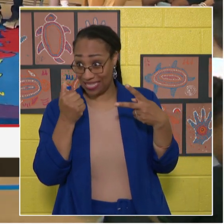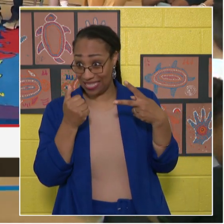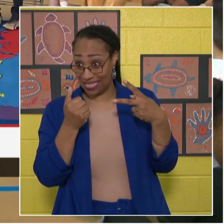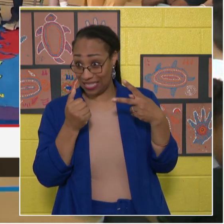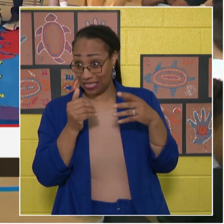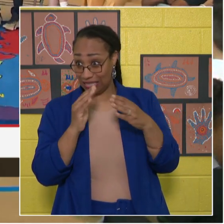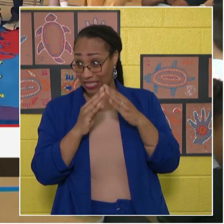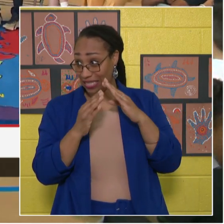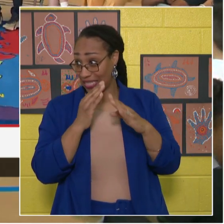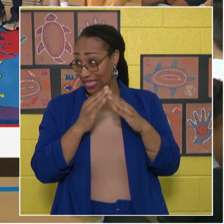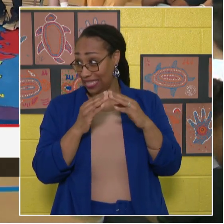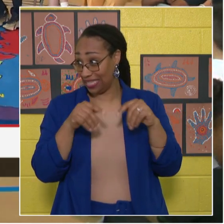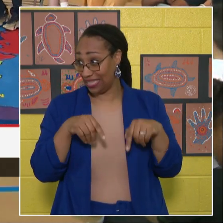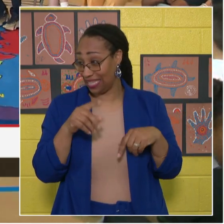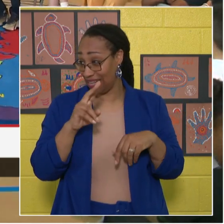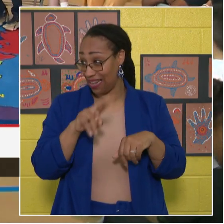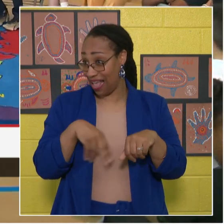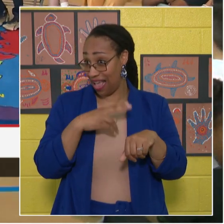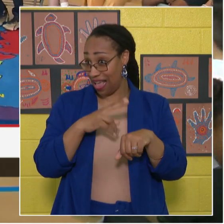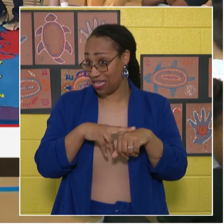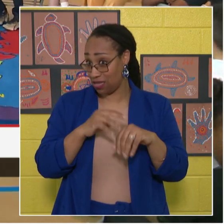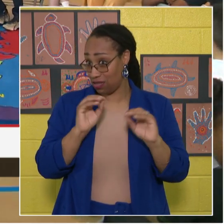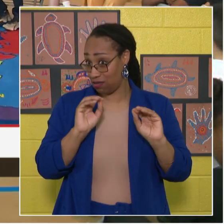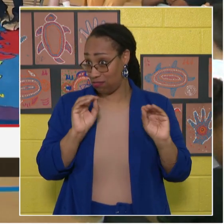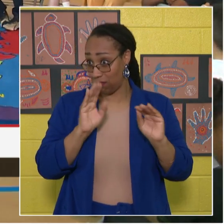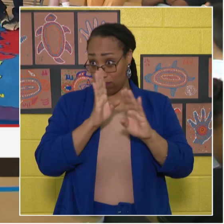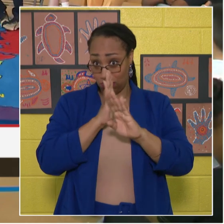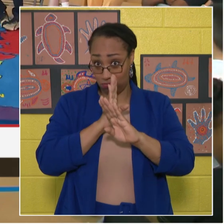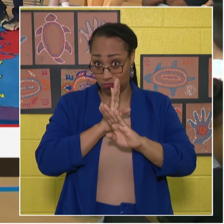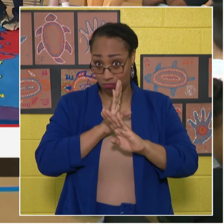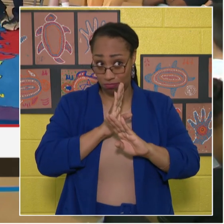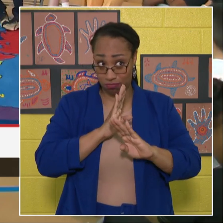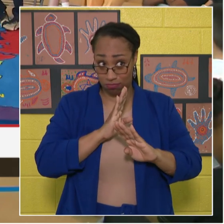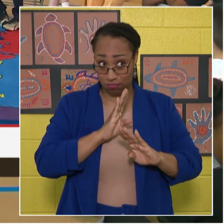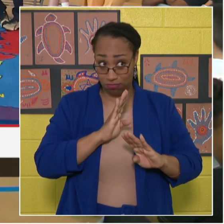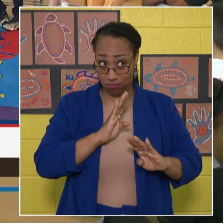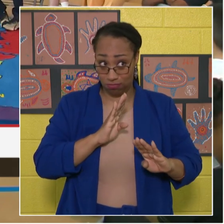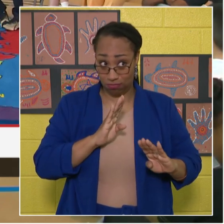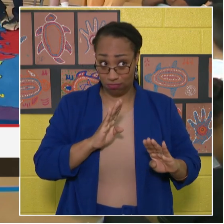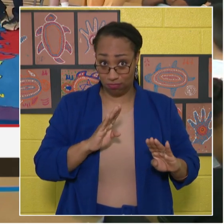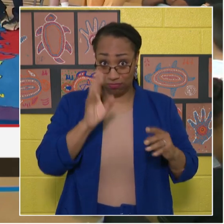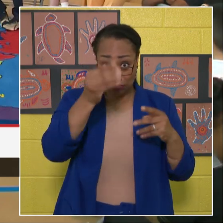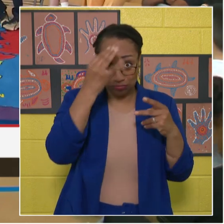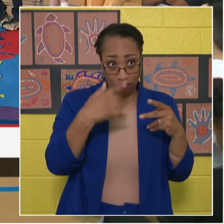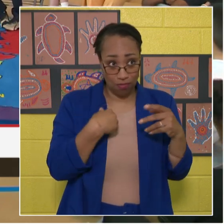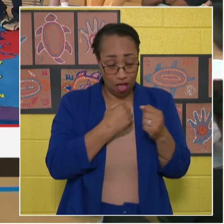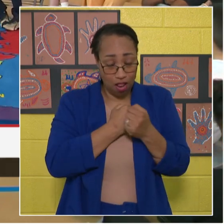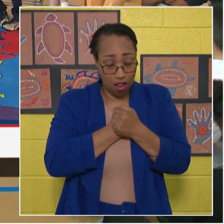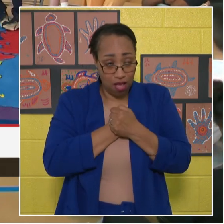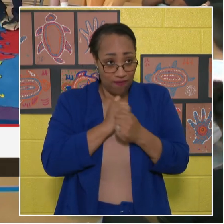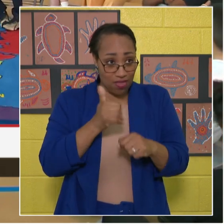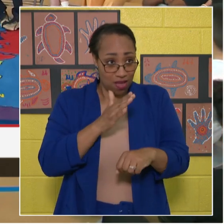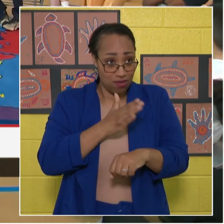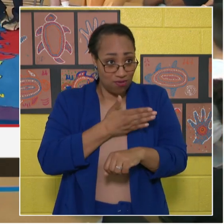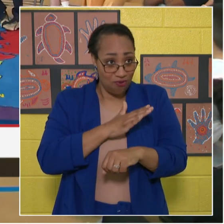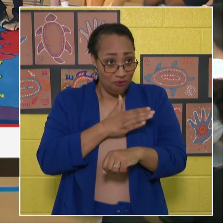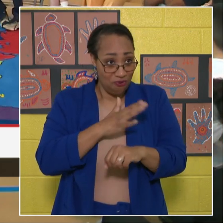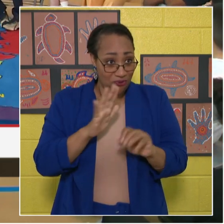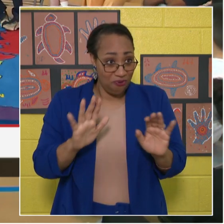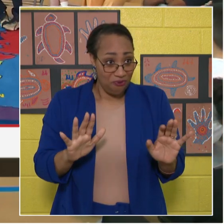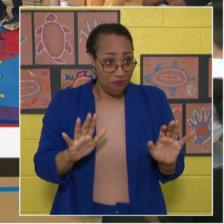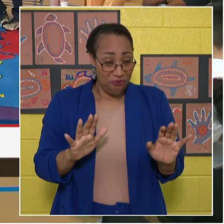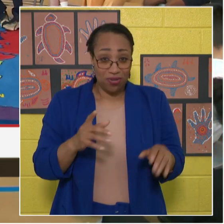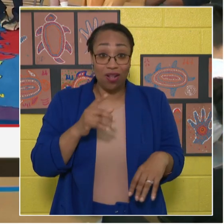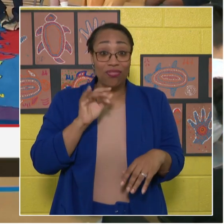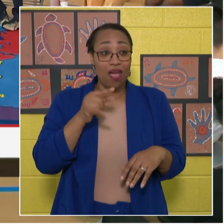Grace Barnard? Okay, I love that song. And I'm motivated to be the best. We are